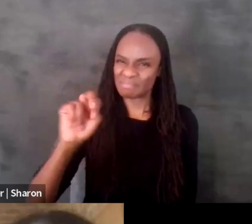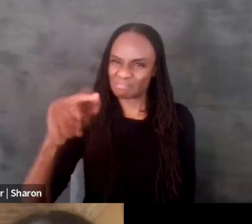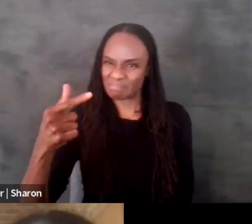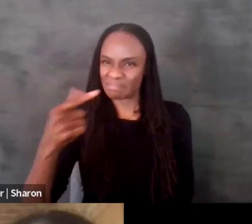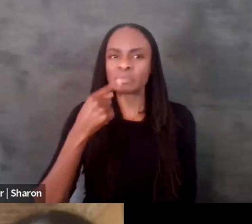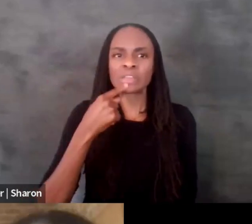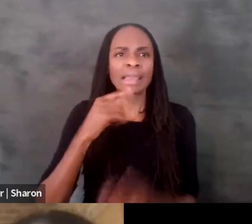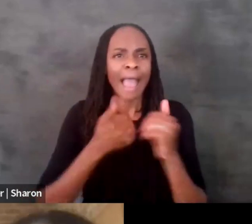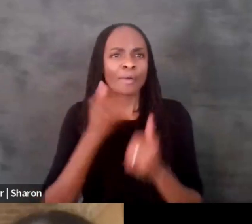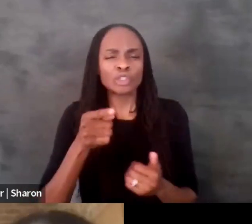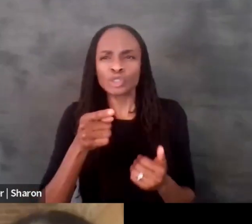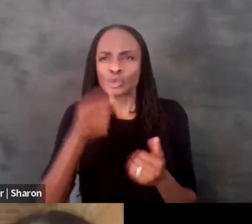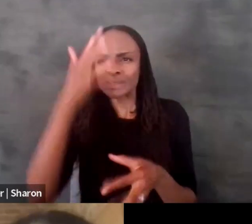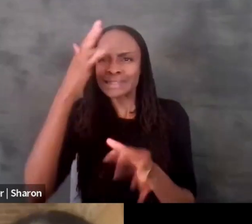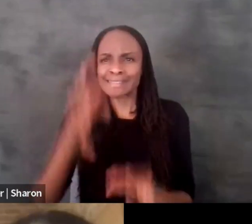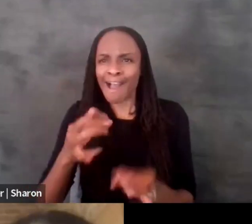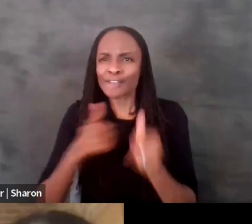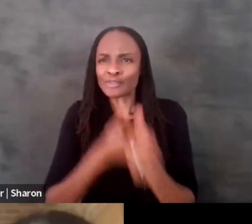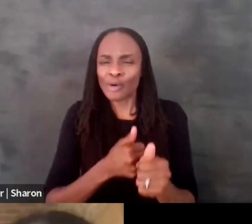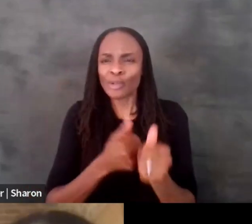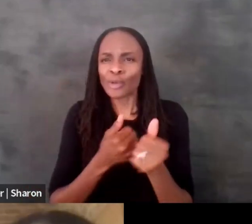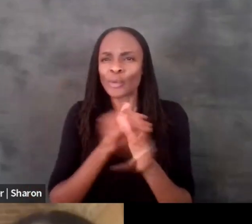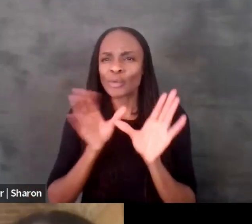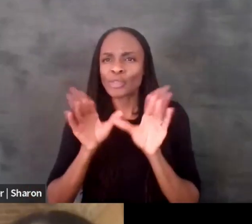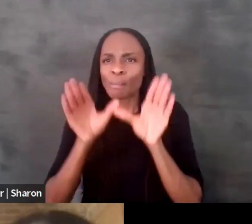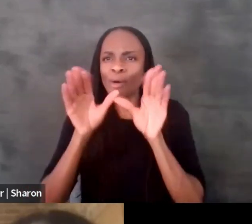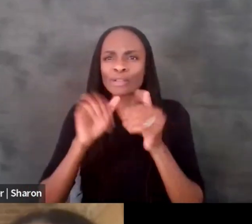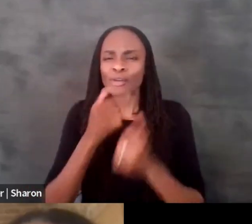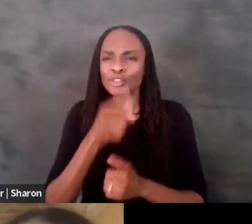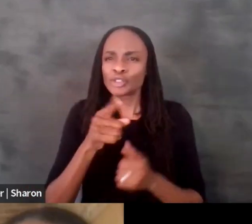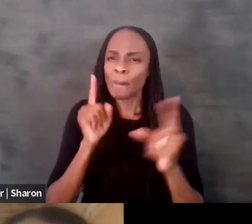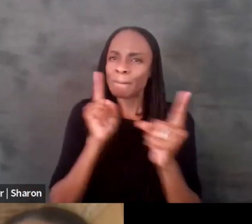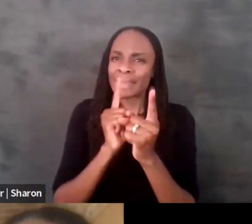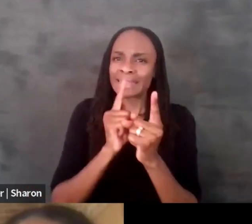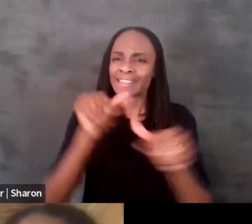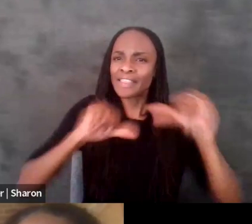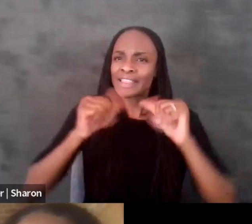on these moths? And how did you meet our scientist in the film?